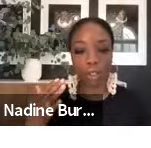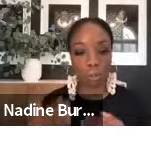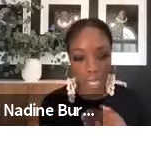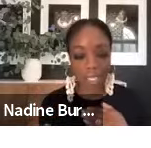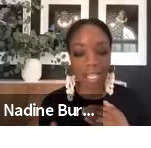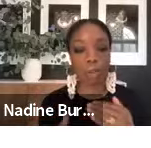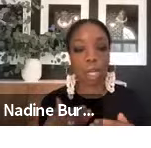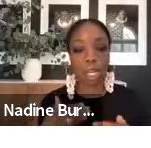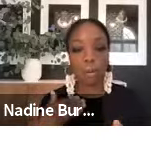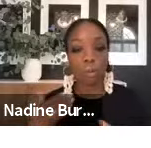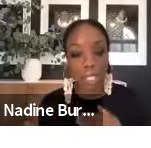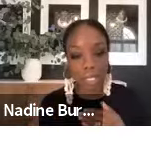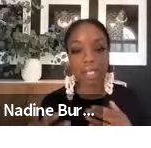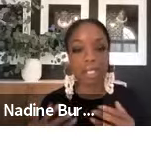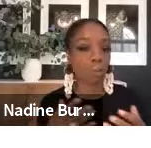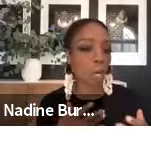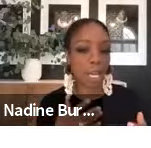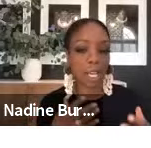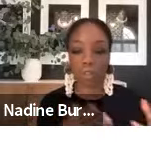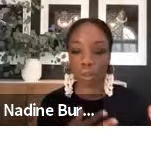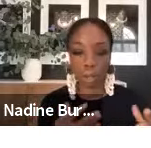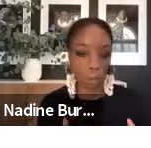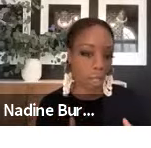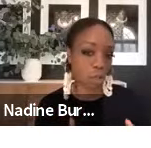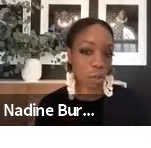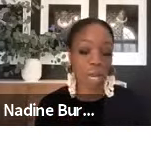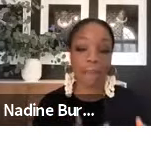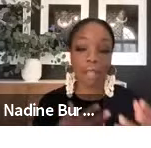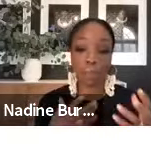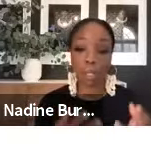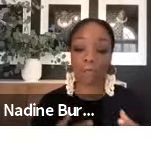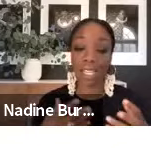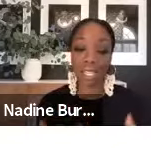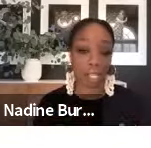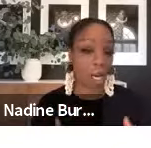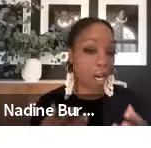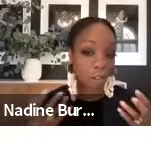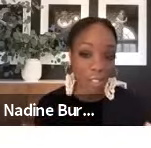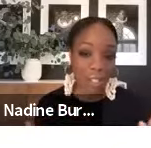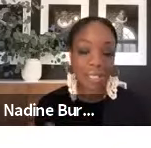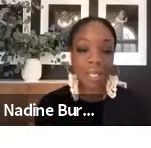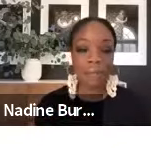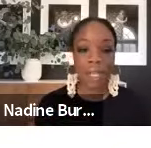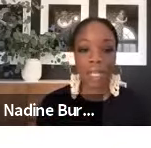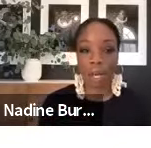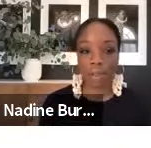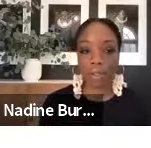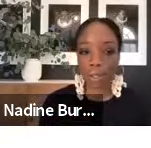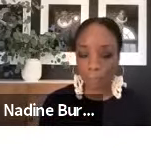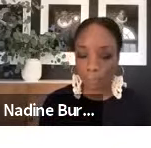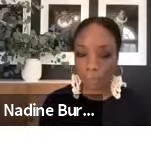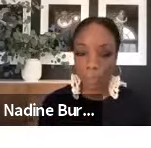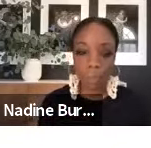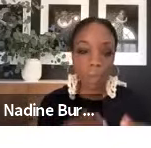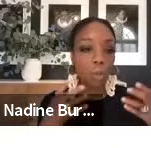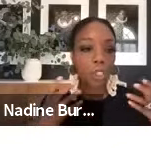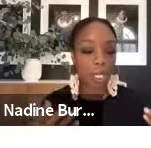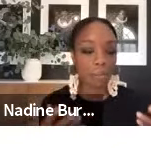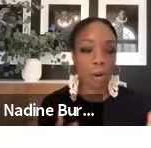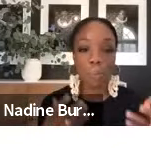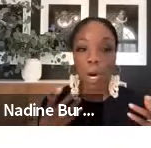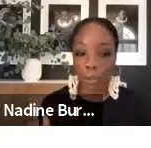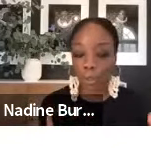we're addressing reasons why certain communities don't have as much vaccine confidence as others.